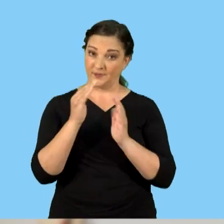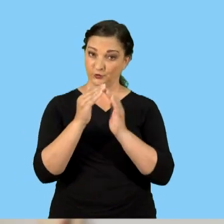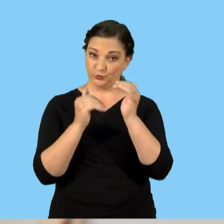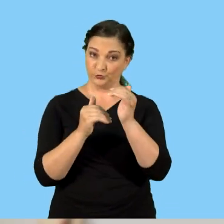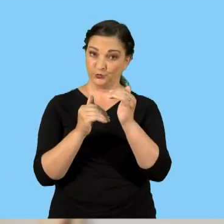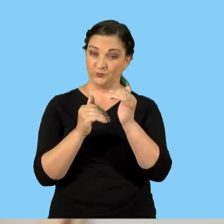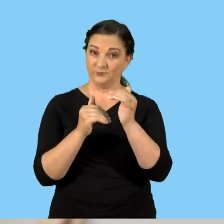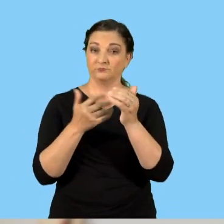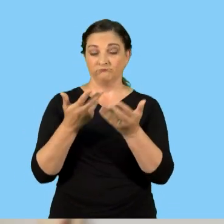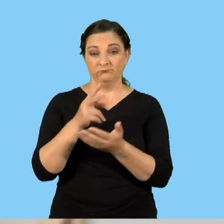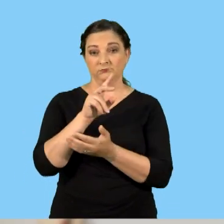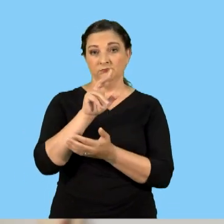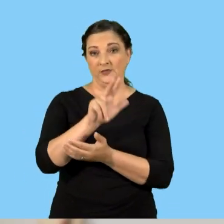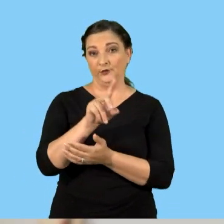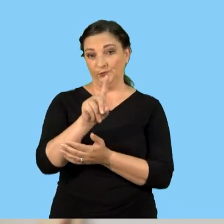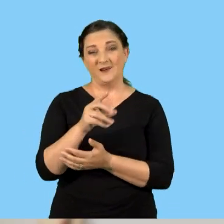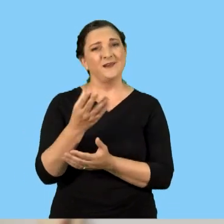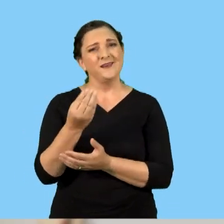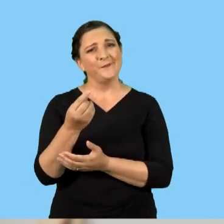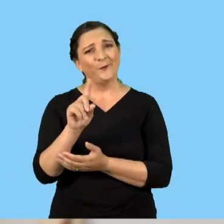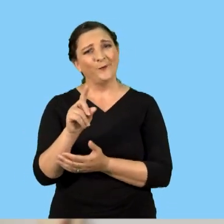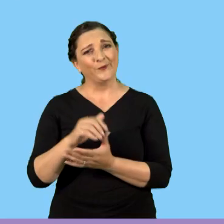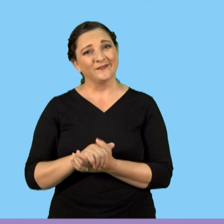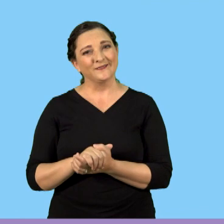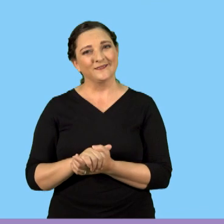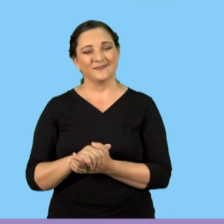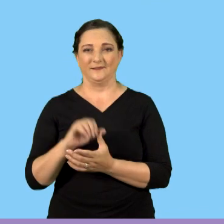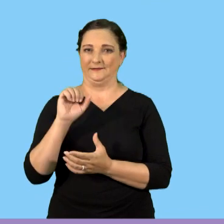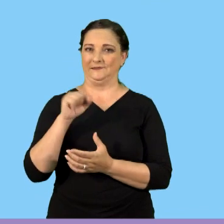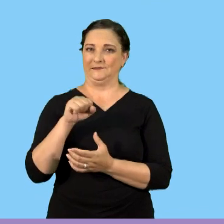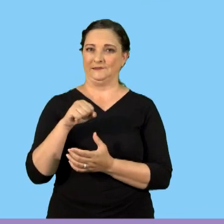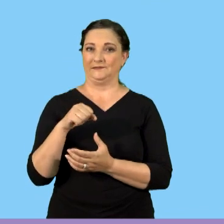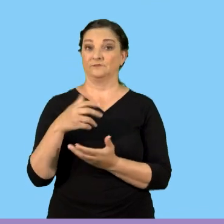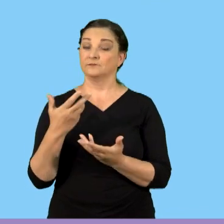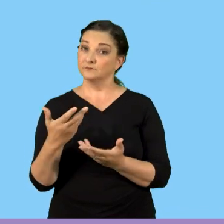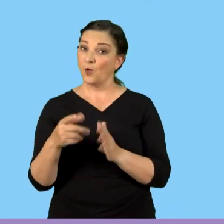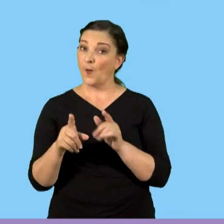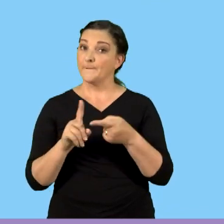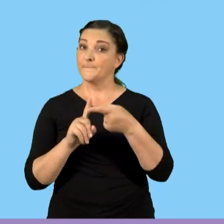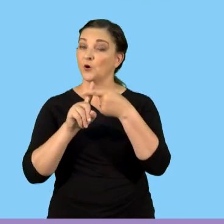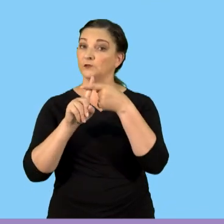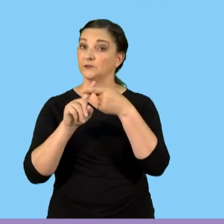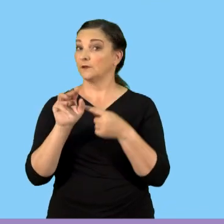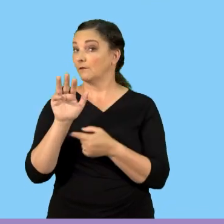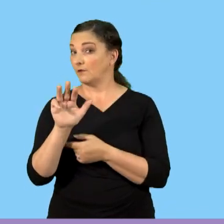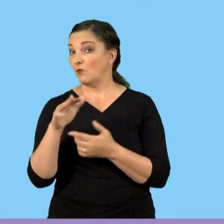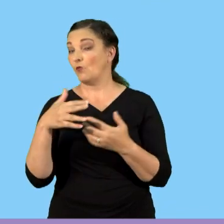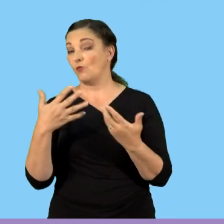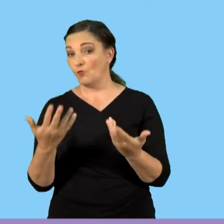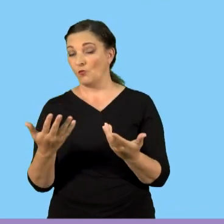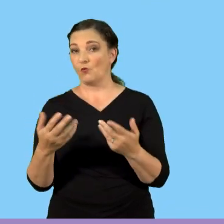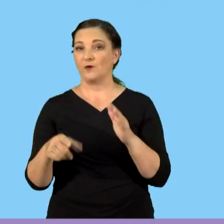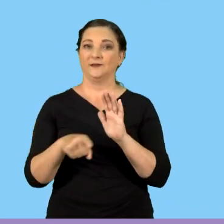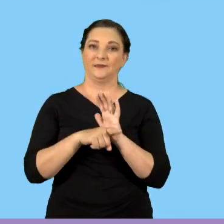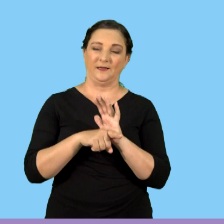certain number squared is equals to 81. What is that number? Yes, it is either a